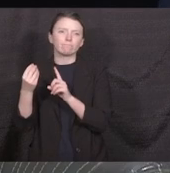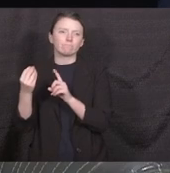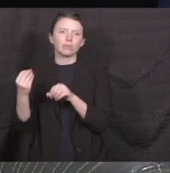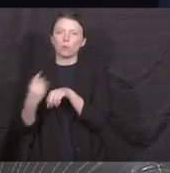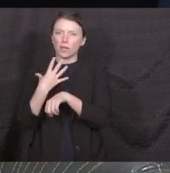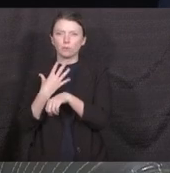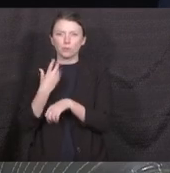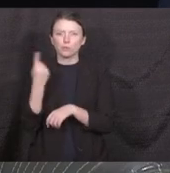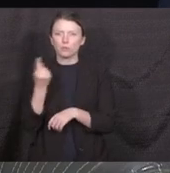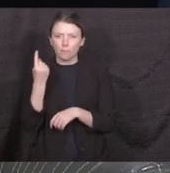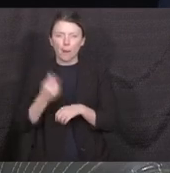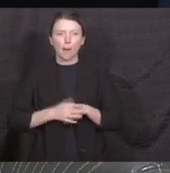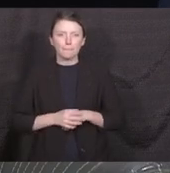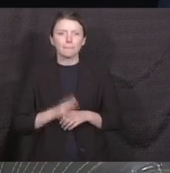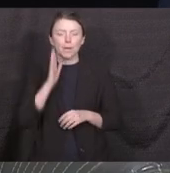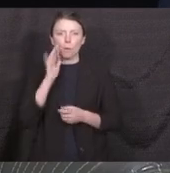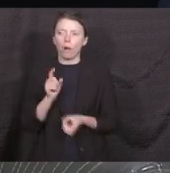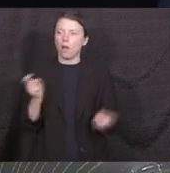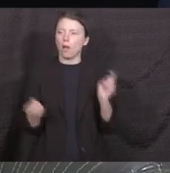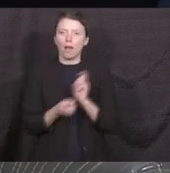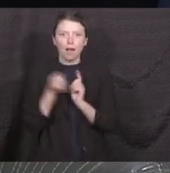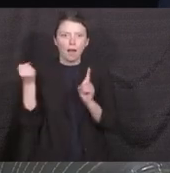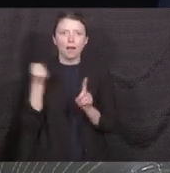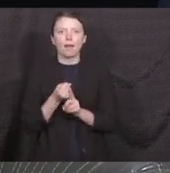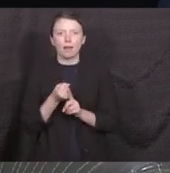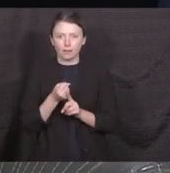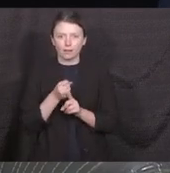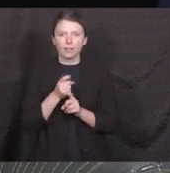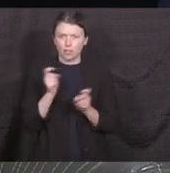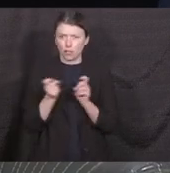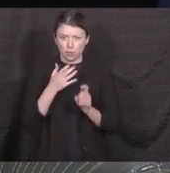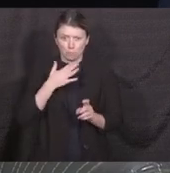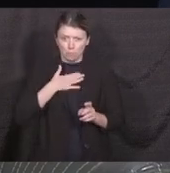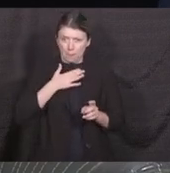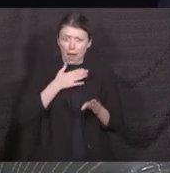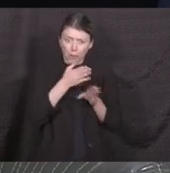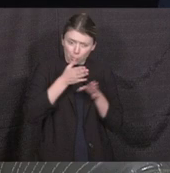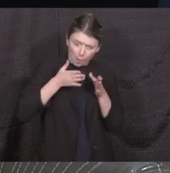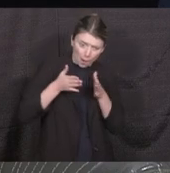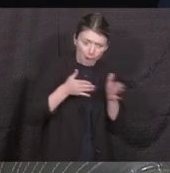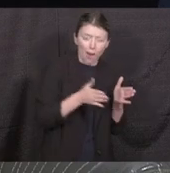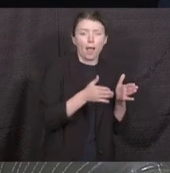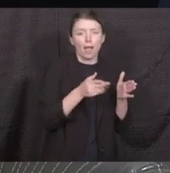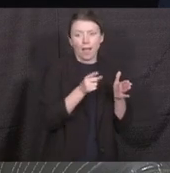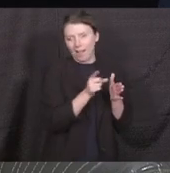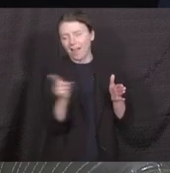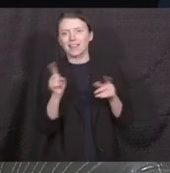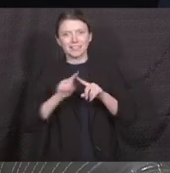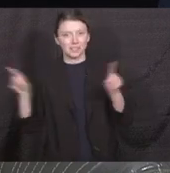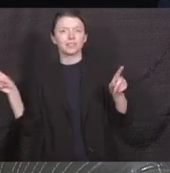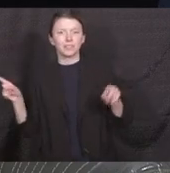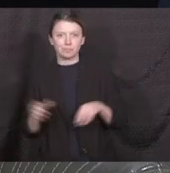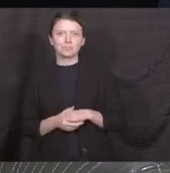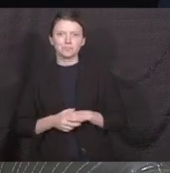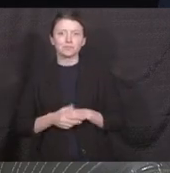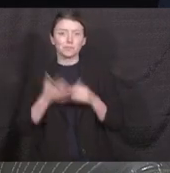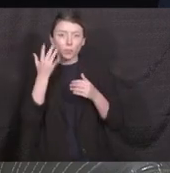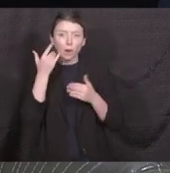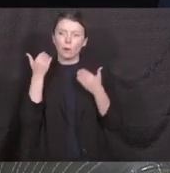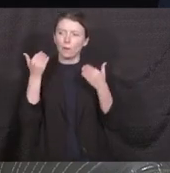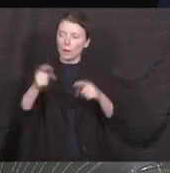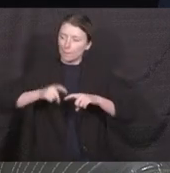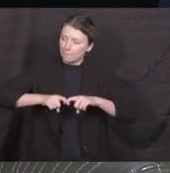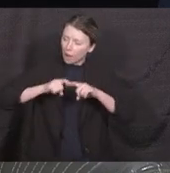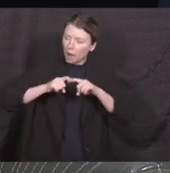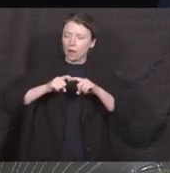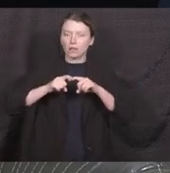has enormous impact. It's changed my career path a couple of times because I took the time out to just write something